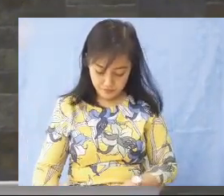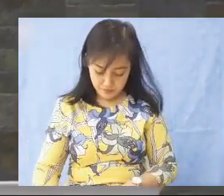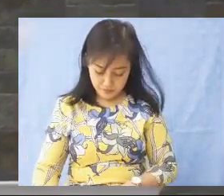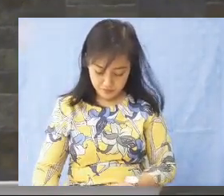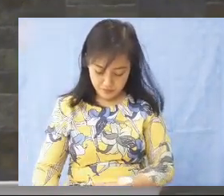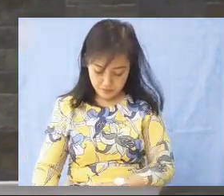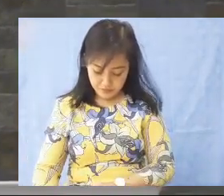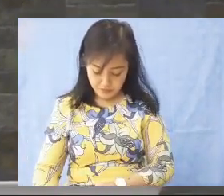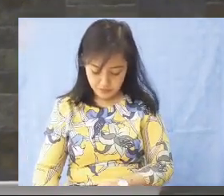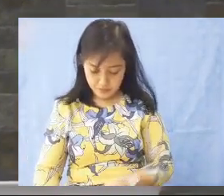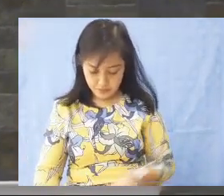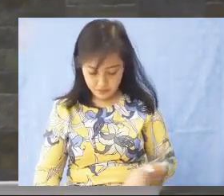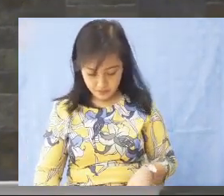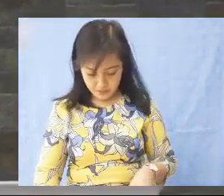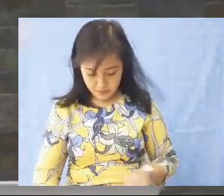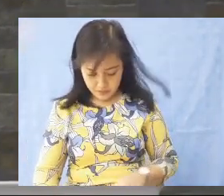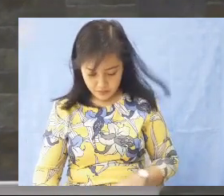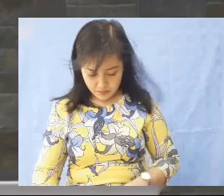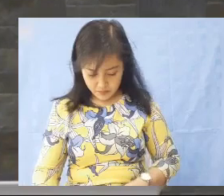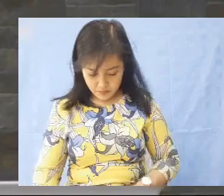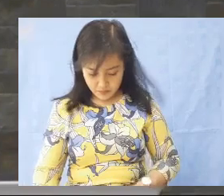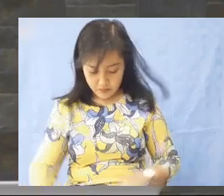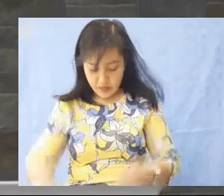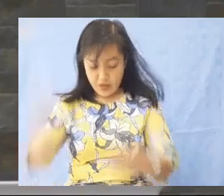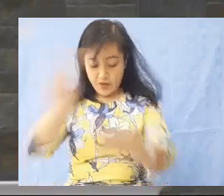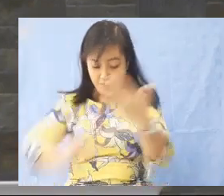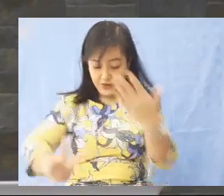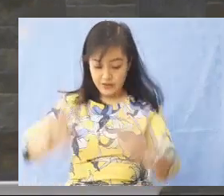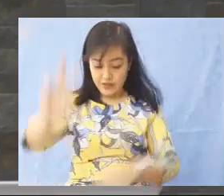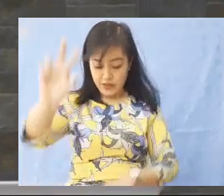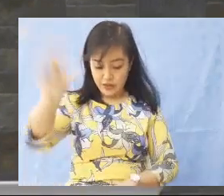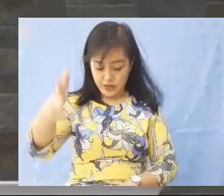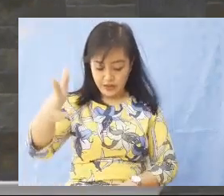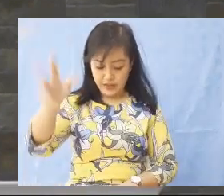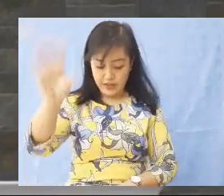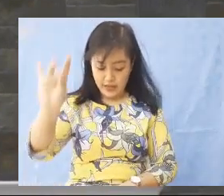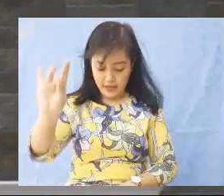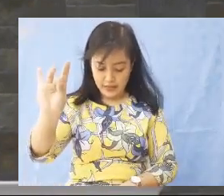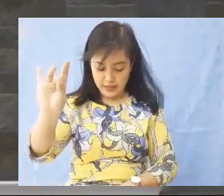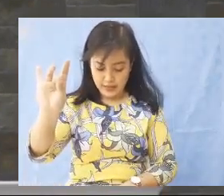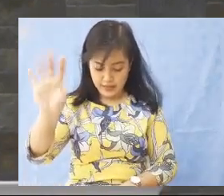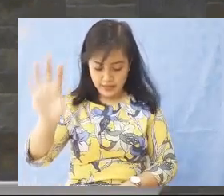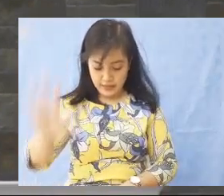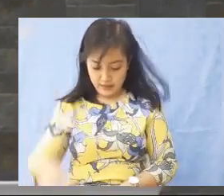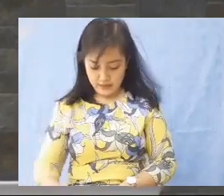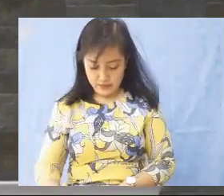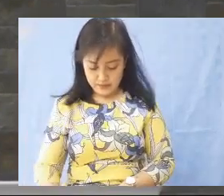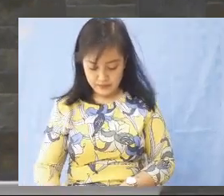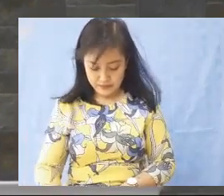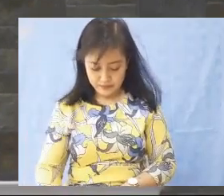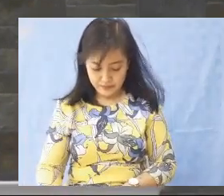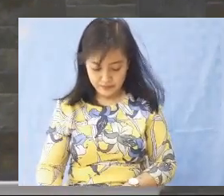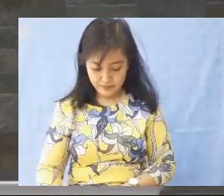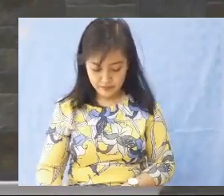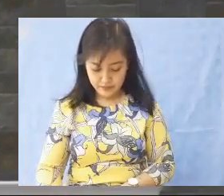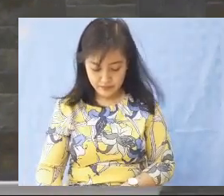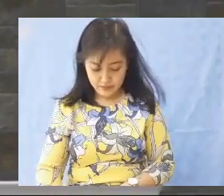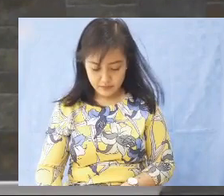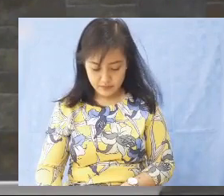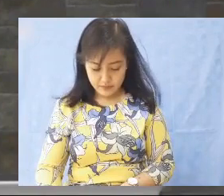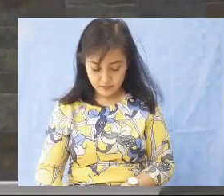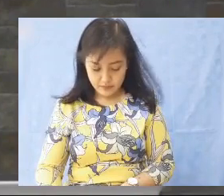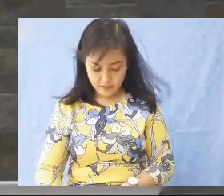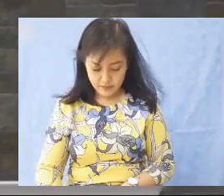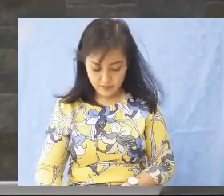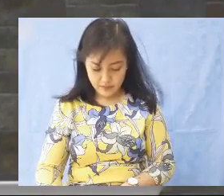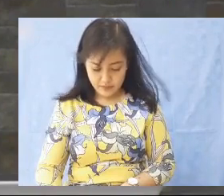drink. He that believeth on me, as the scripture hath said, out of his belly shall